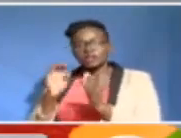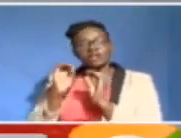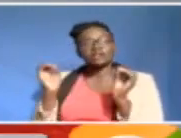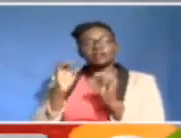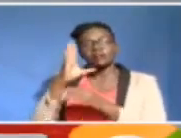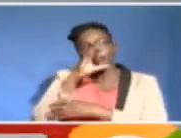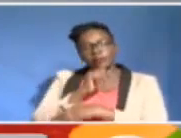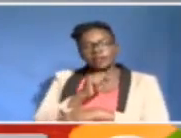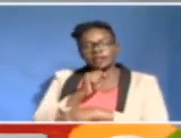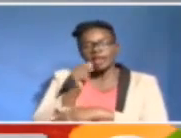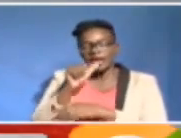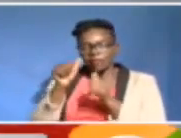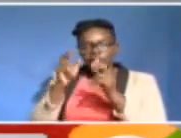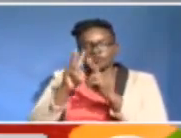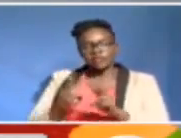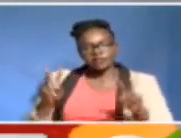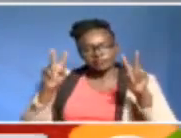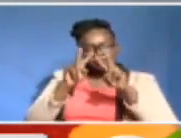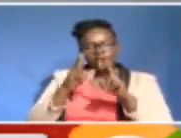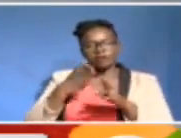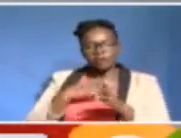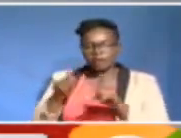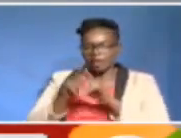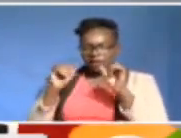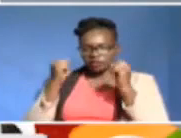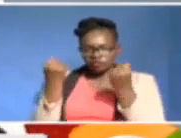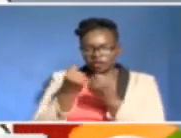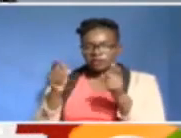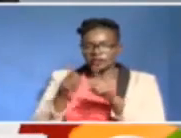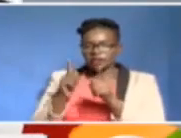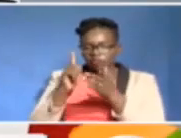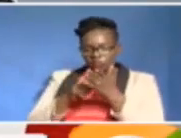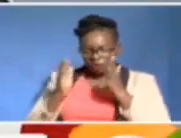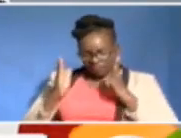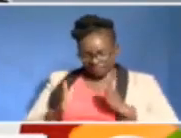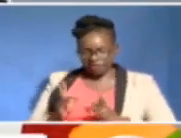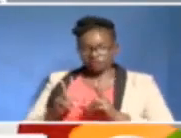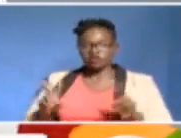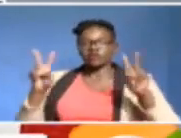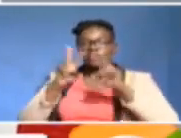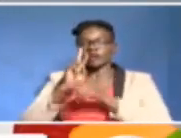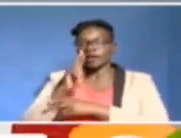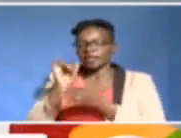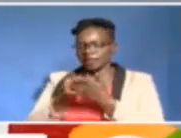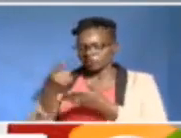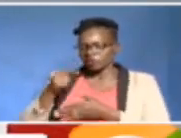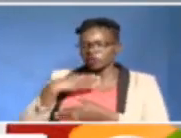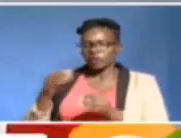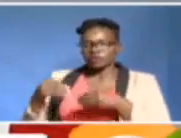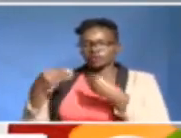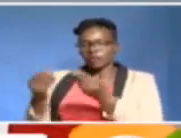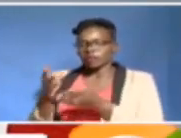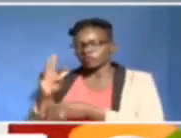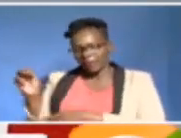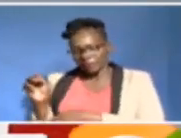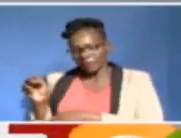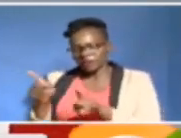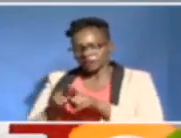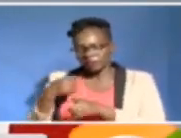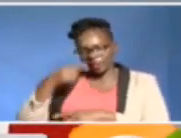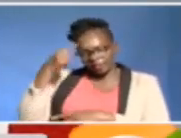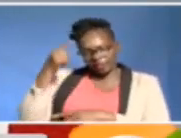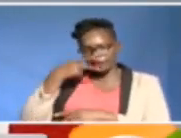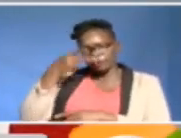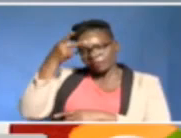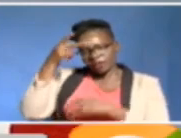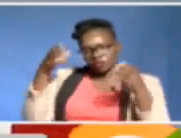what our values are as a society and what our personal values are that we want to pass on to them. And I think as parents, we